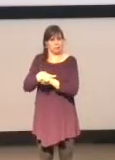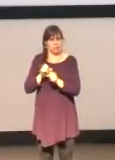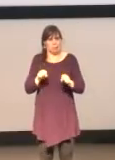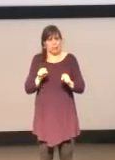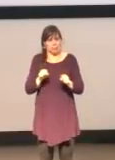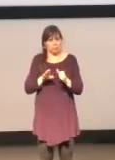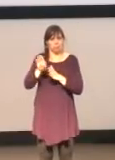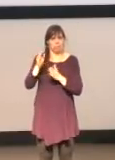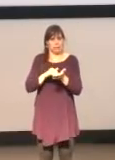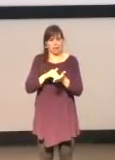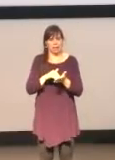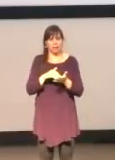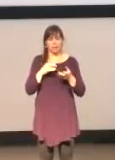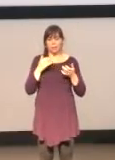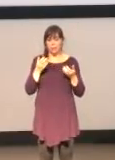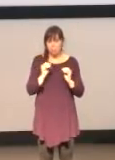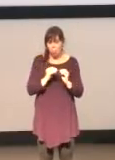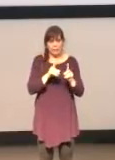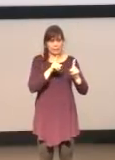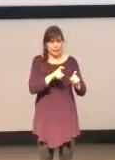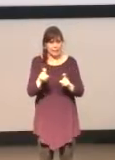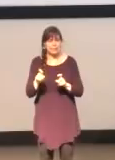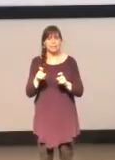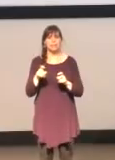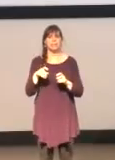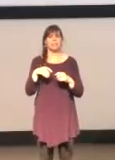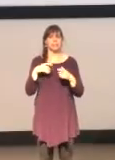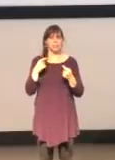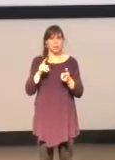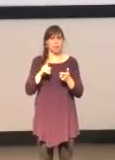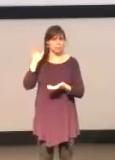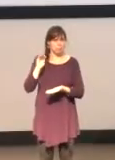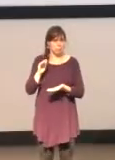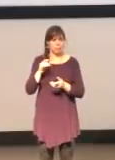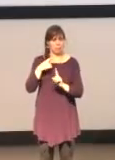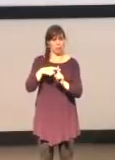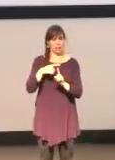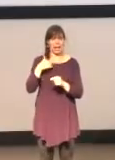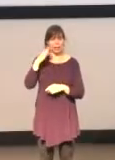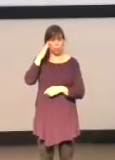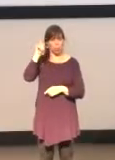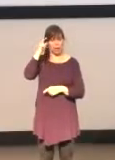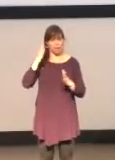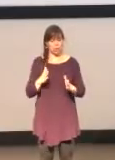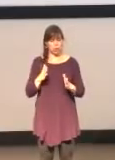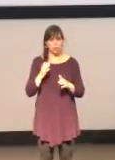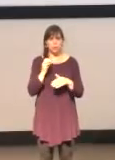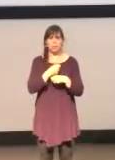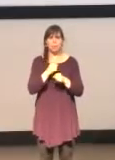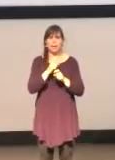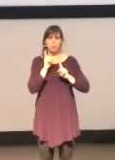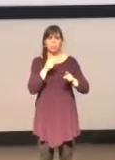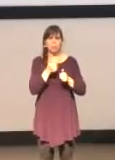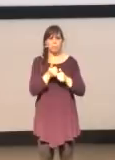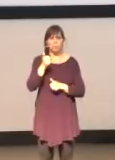current, increase in testing, increase in positivity throughout our state. And I know the governor has made a executive order